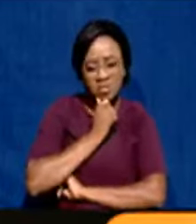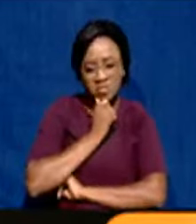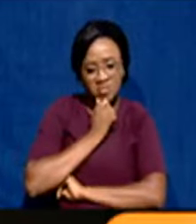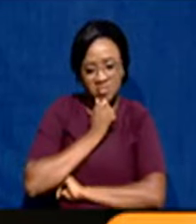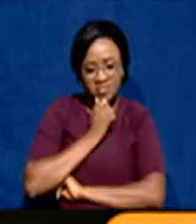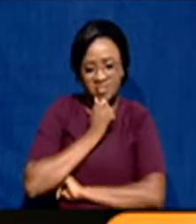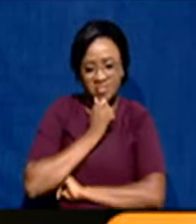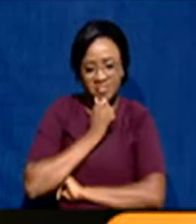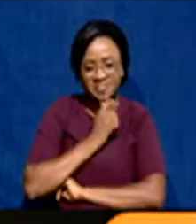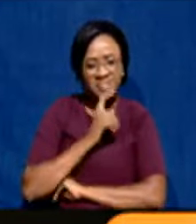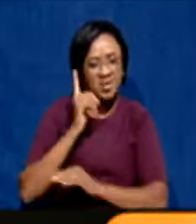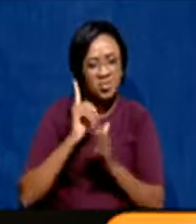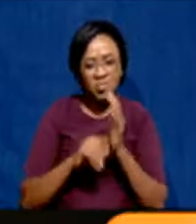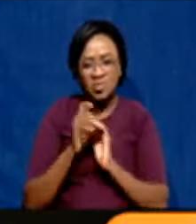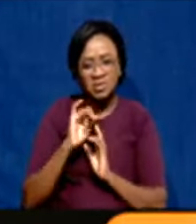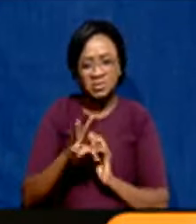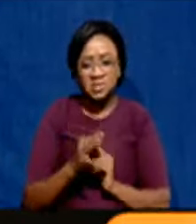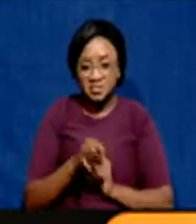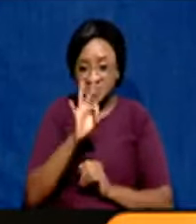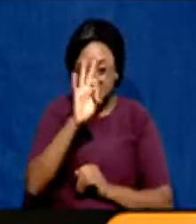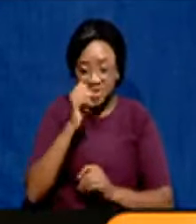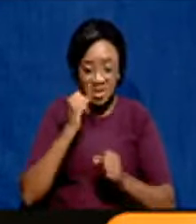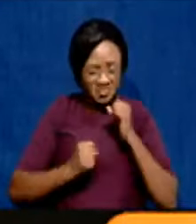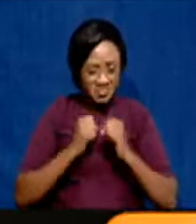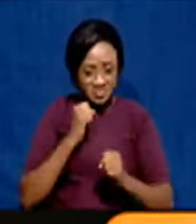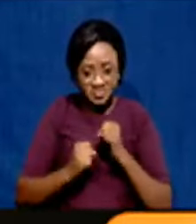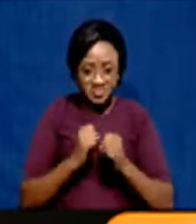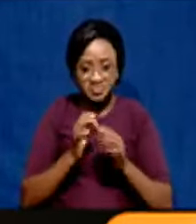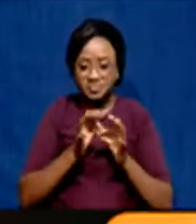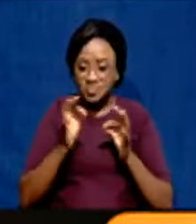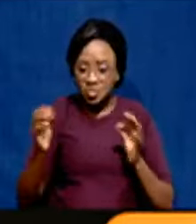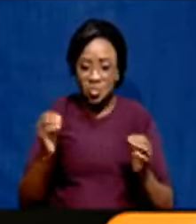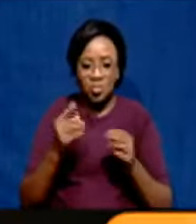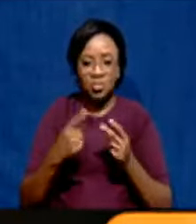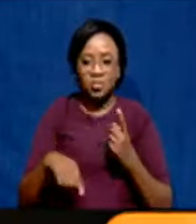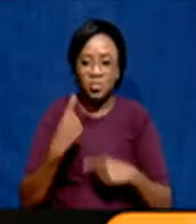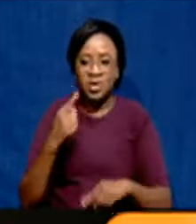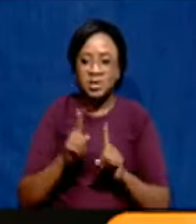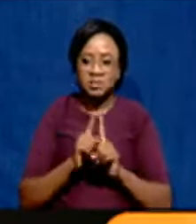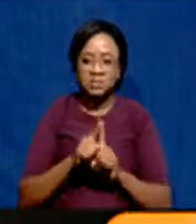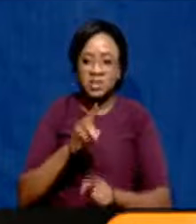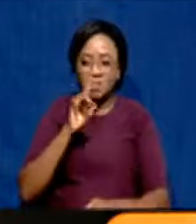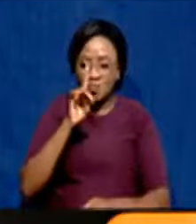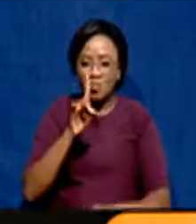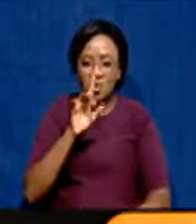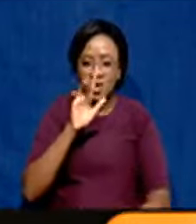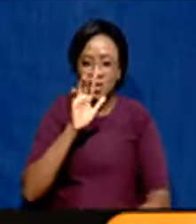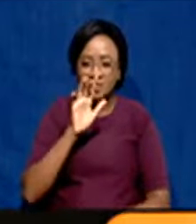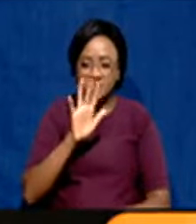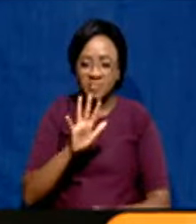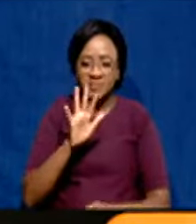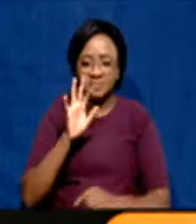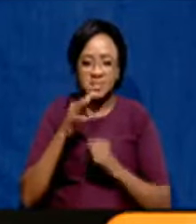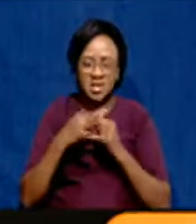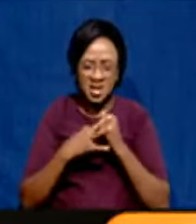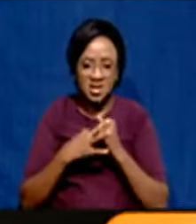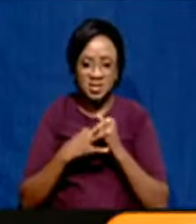Because 3 marathons, 2 course records, 1 world record. And he had said, I'm going to run 1:58 in